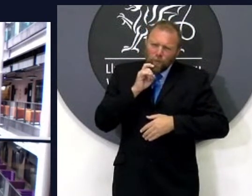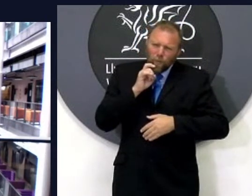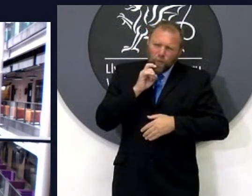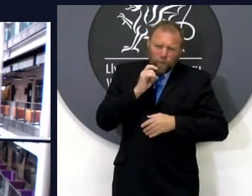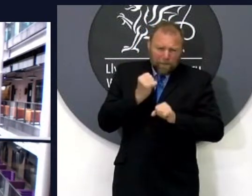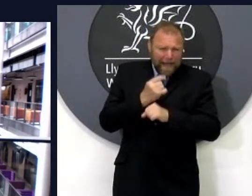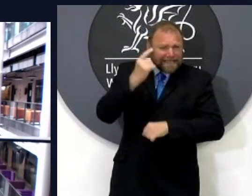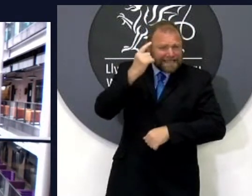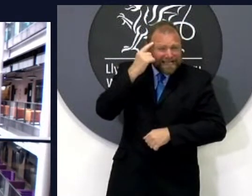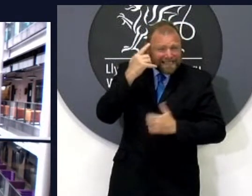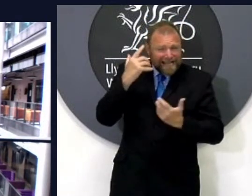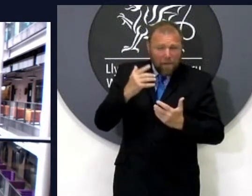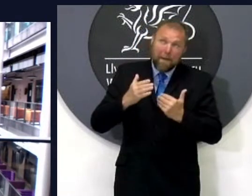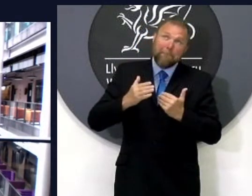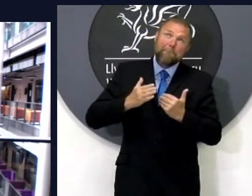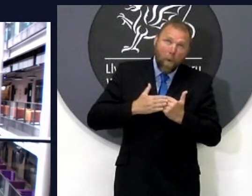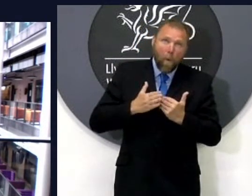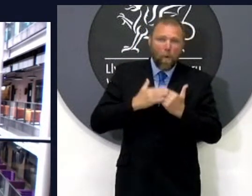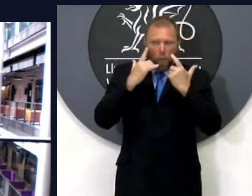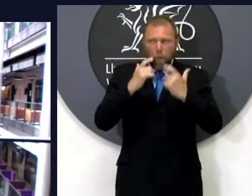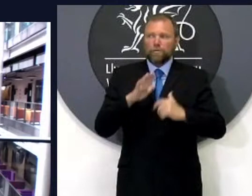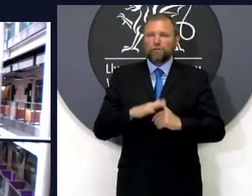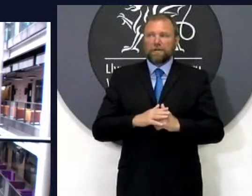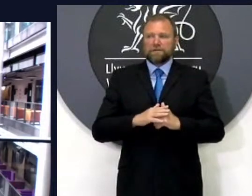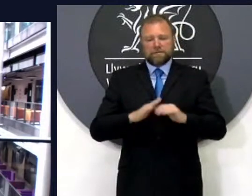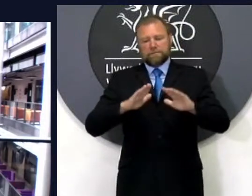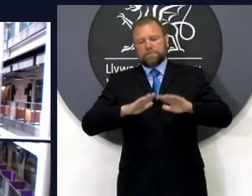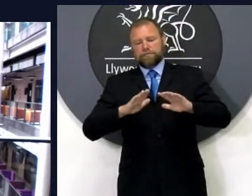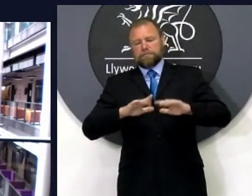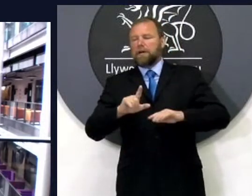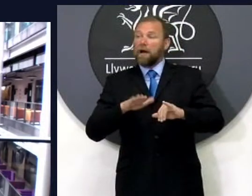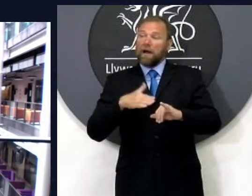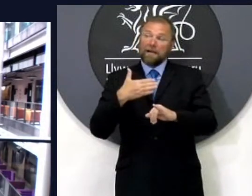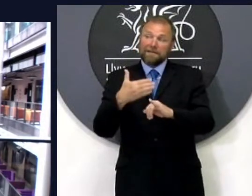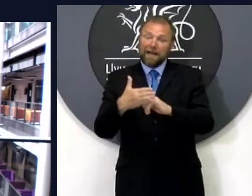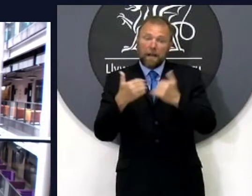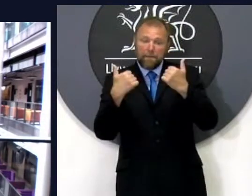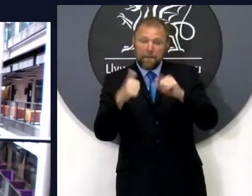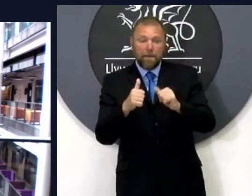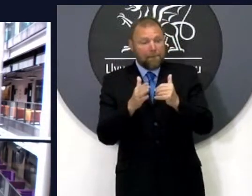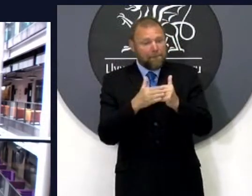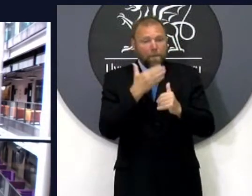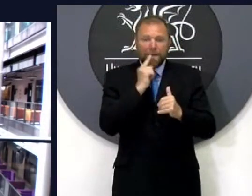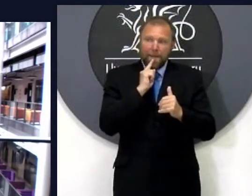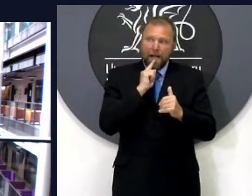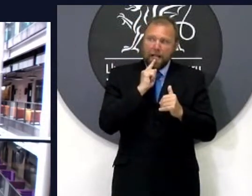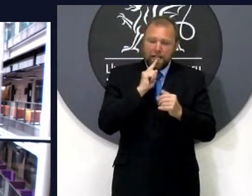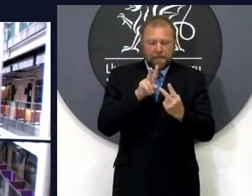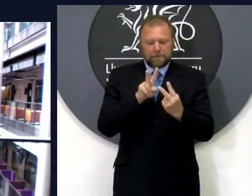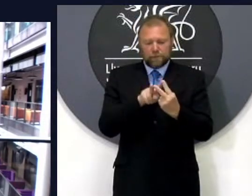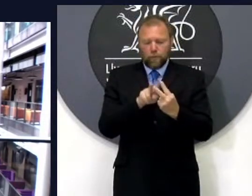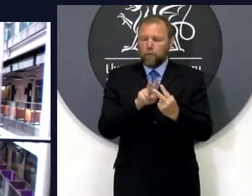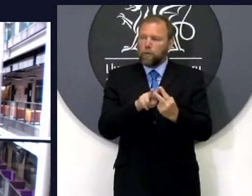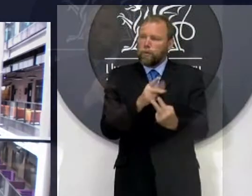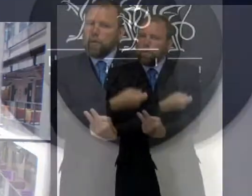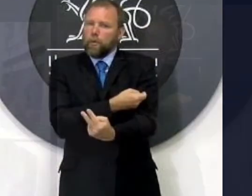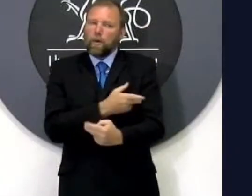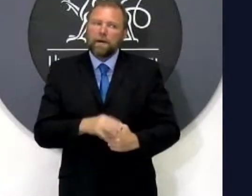more cautious than the timetable allows now, up until the point where you have more people having had second